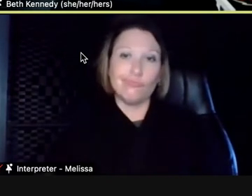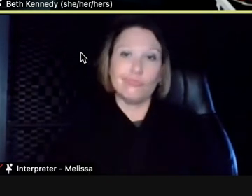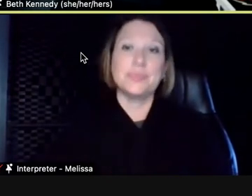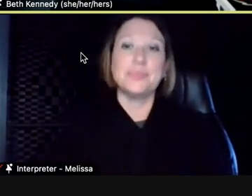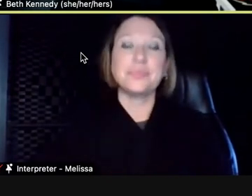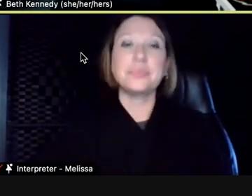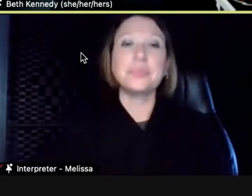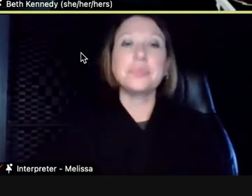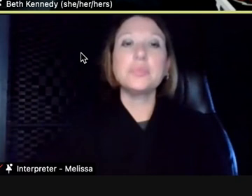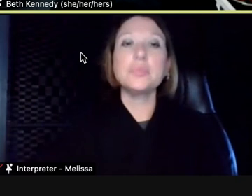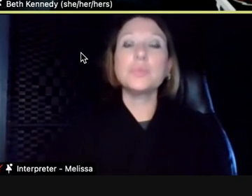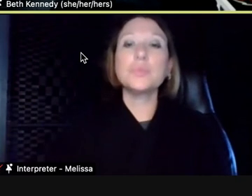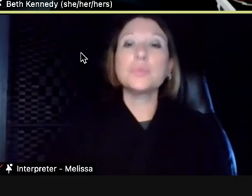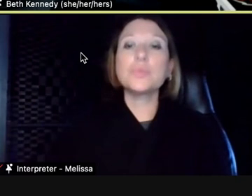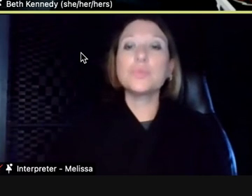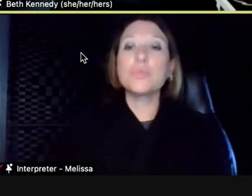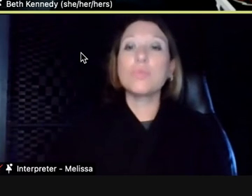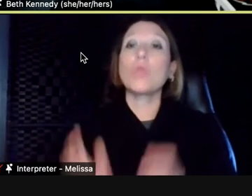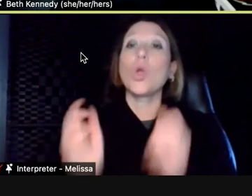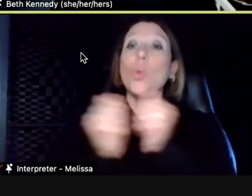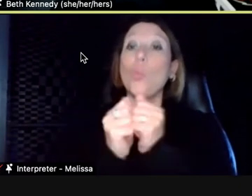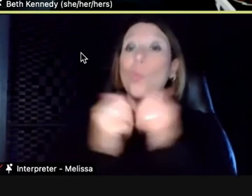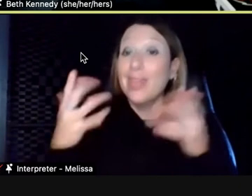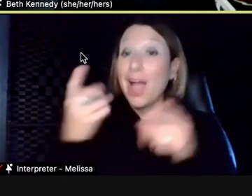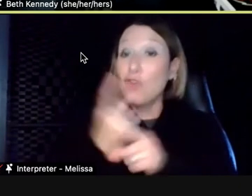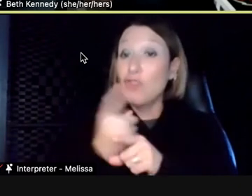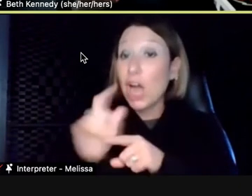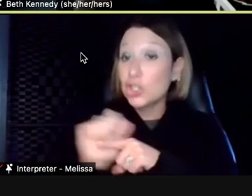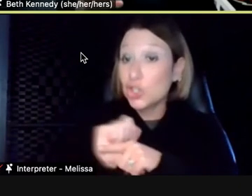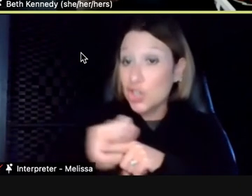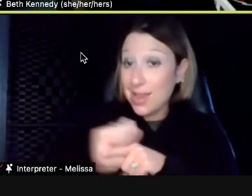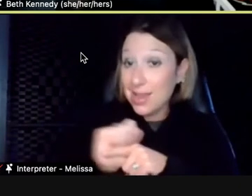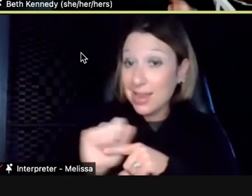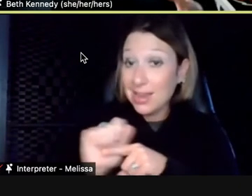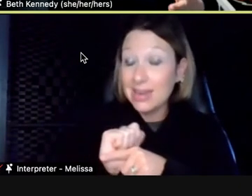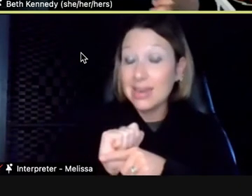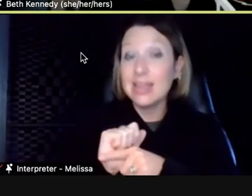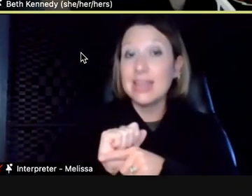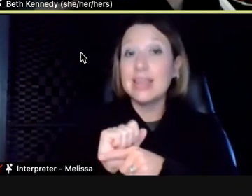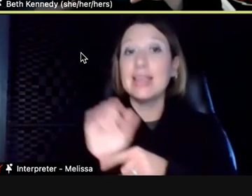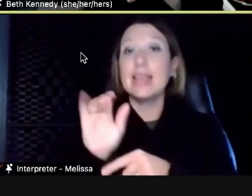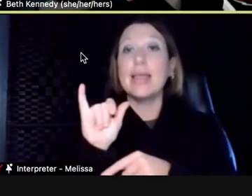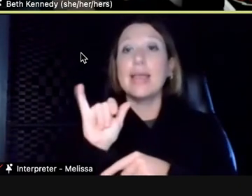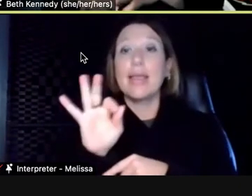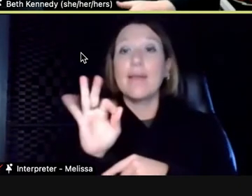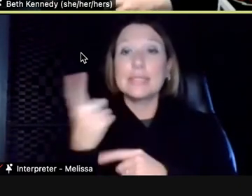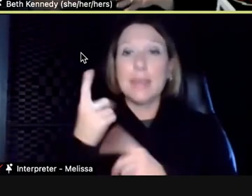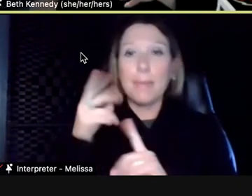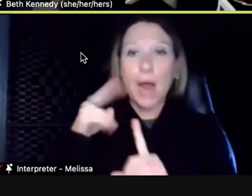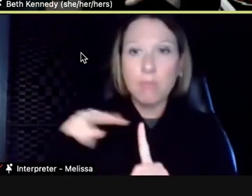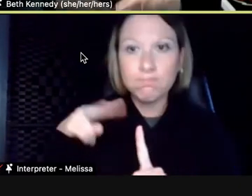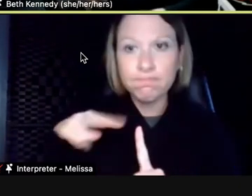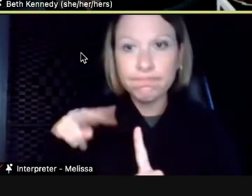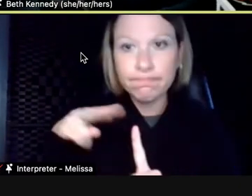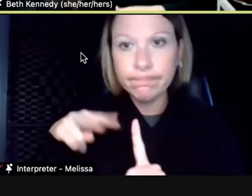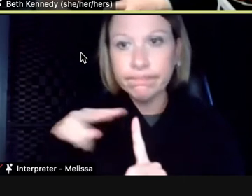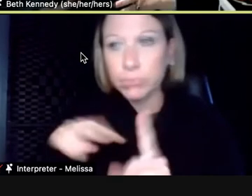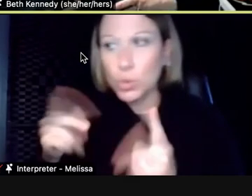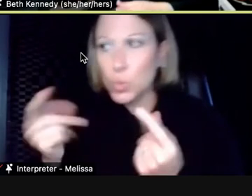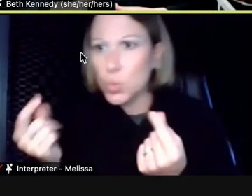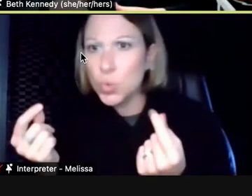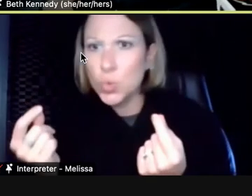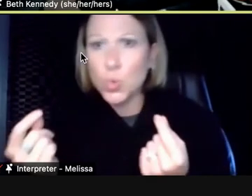And that can happen without the right training. Without the right training, if you have someone who's hovering and doing for and